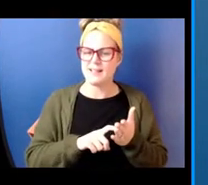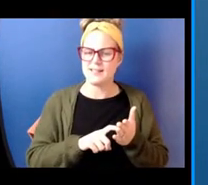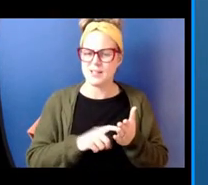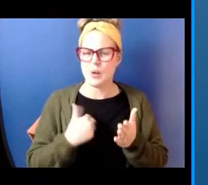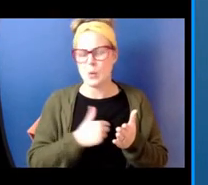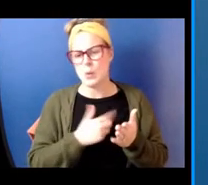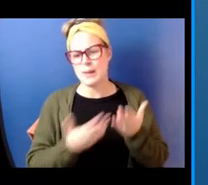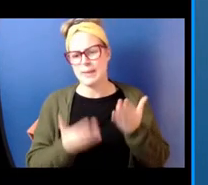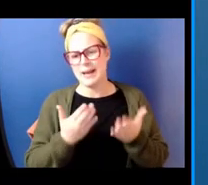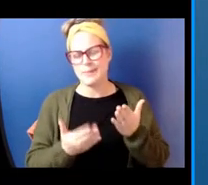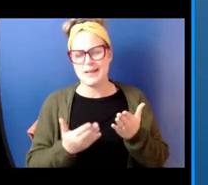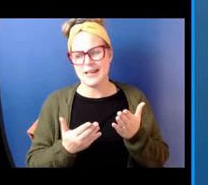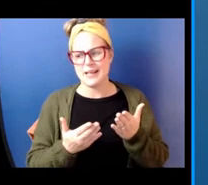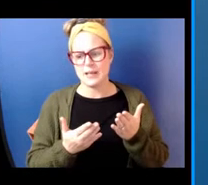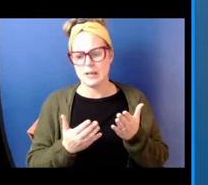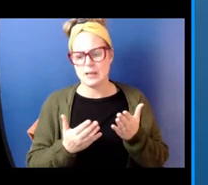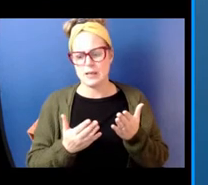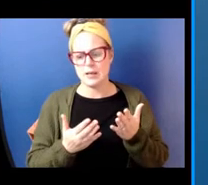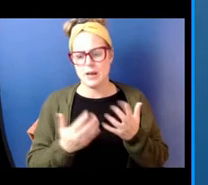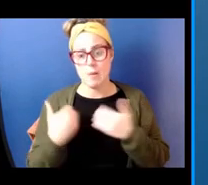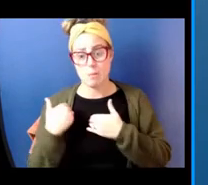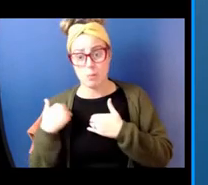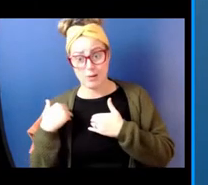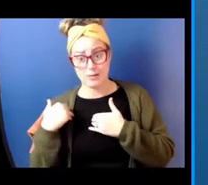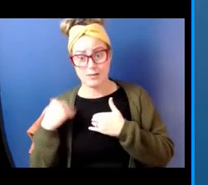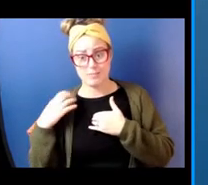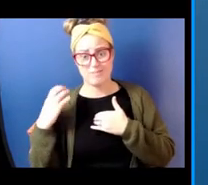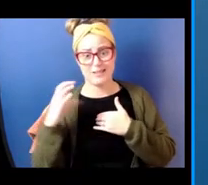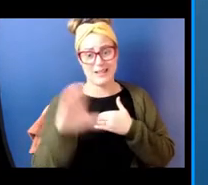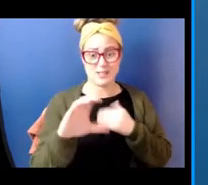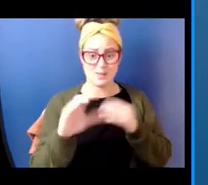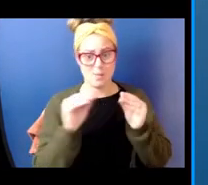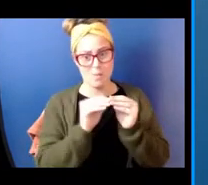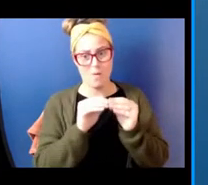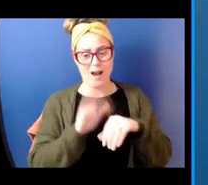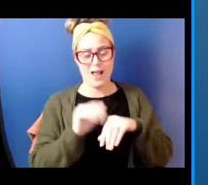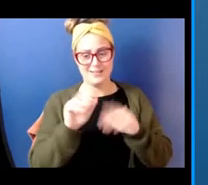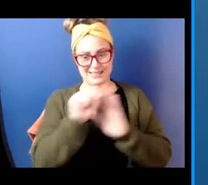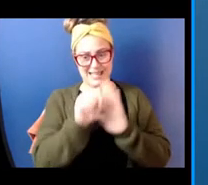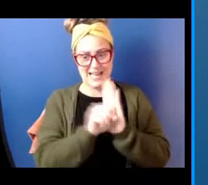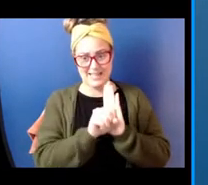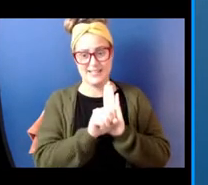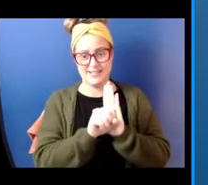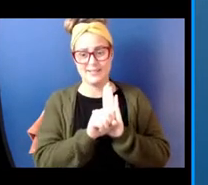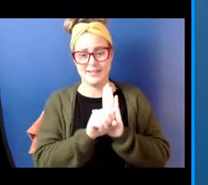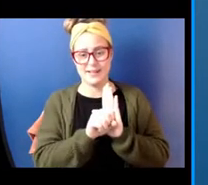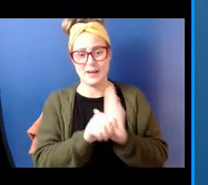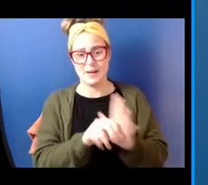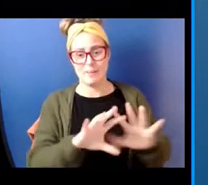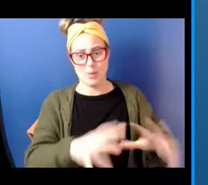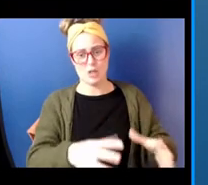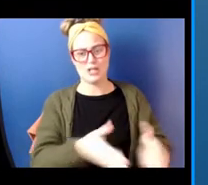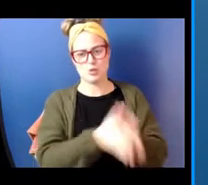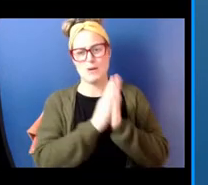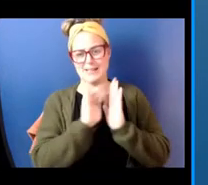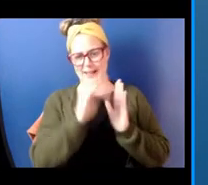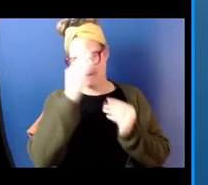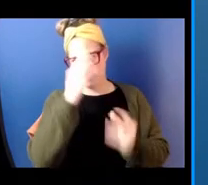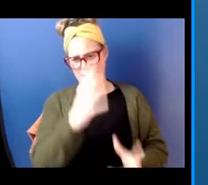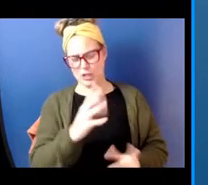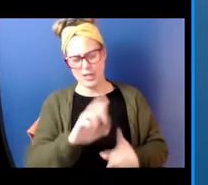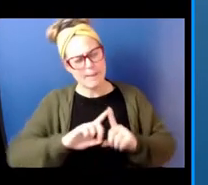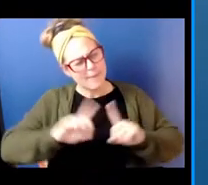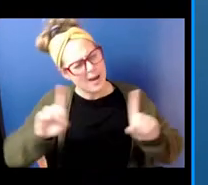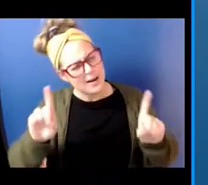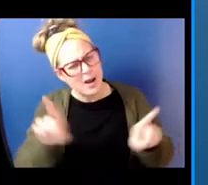placing more burdens on state parties and requesting this information but also making sure that states are